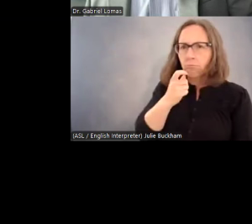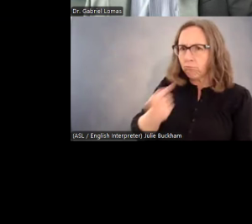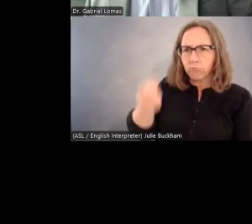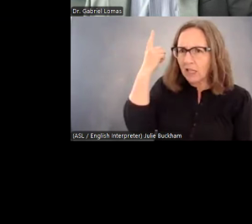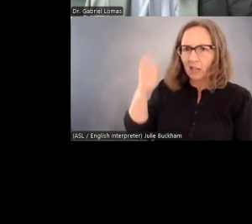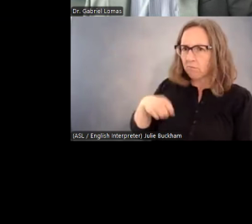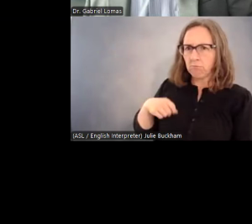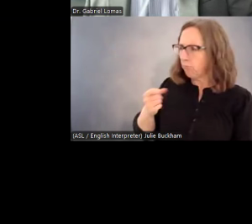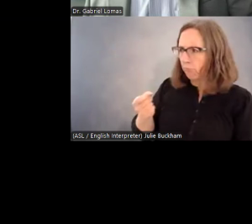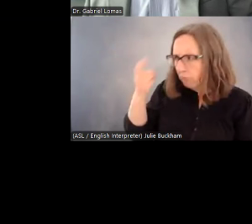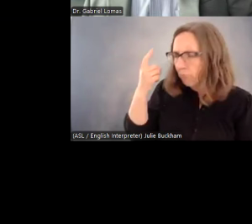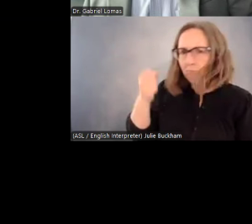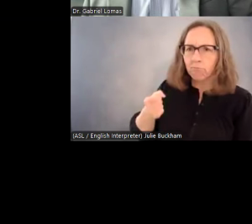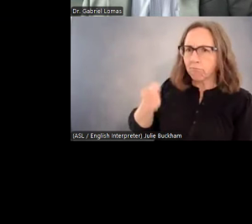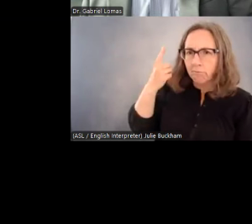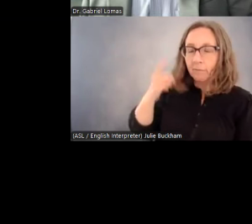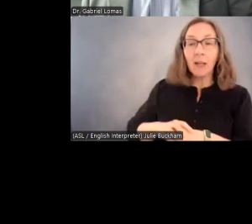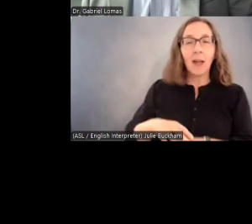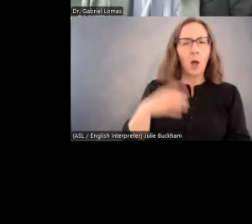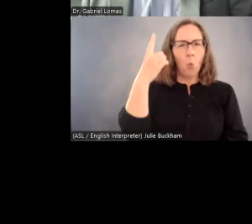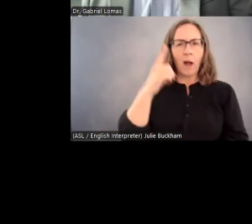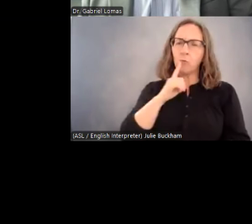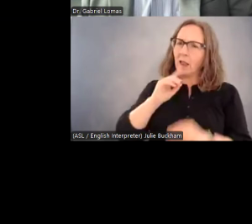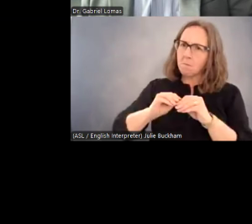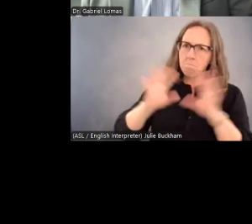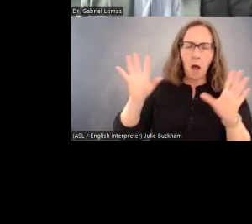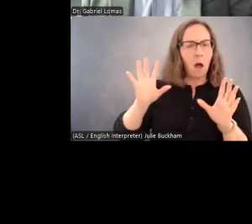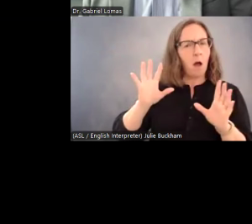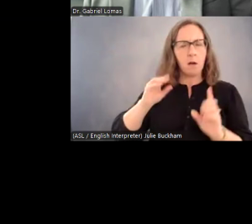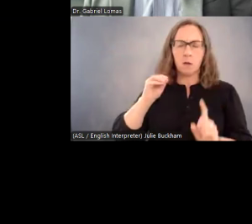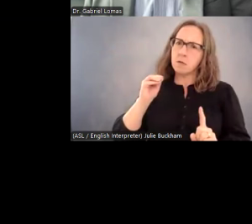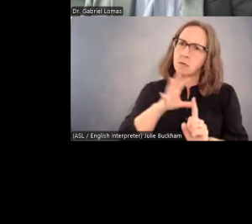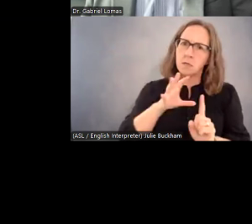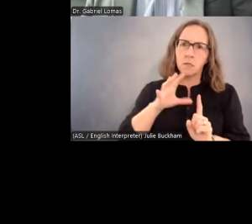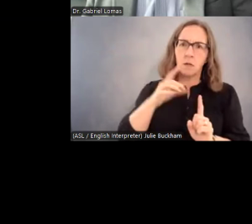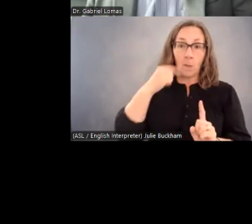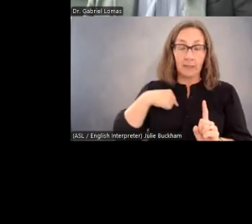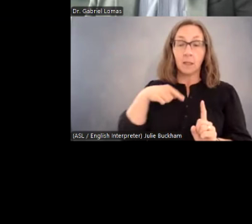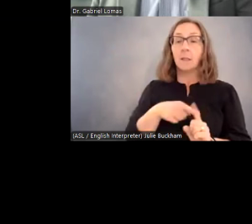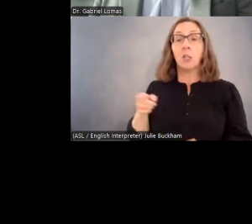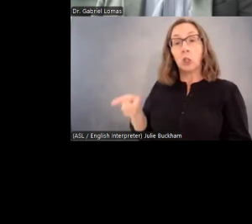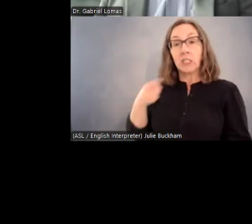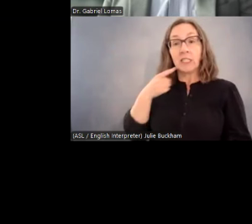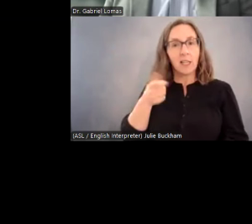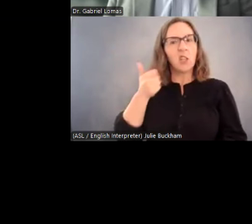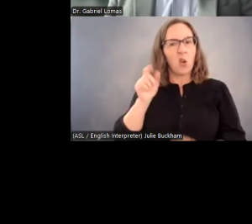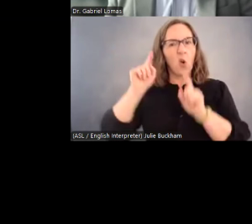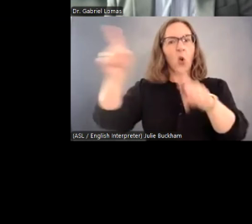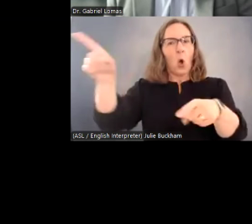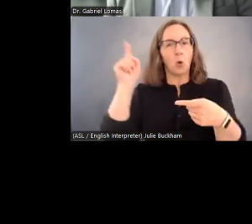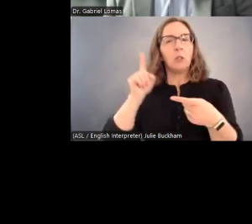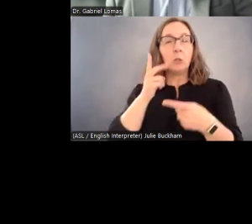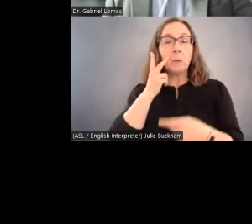she was saying. And one of the ones that stood out for me especially was when she said that she was going to see a